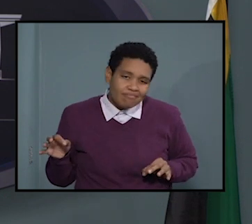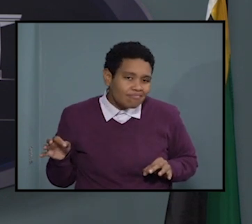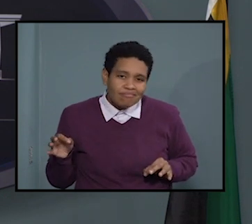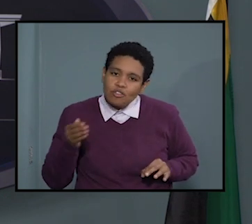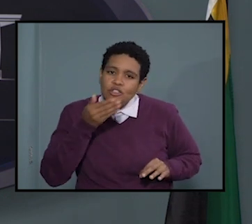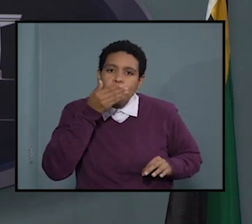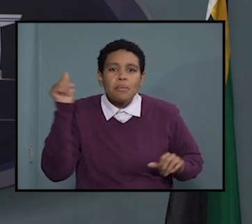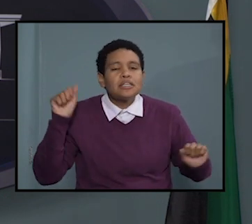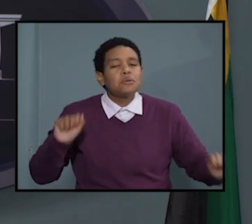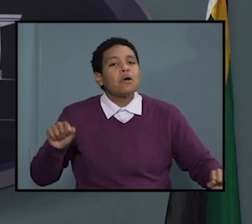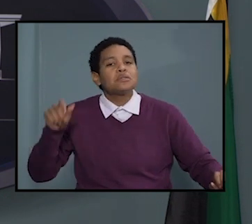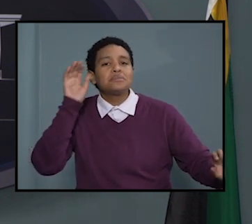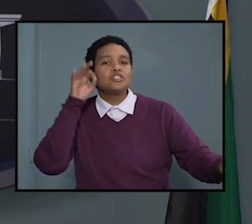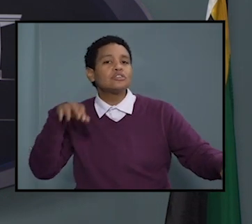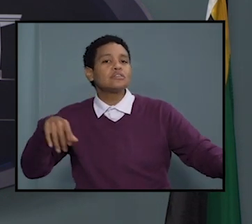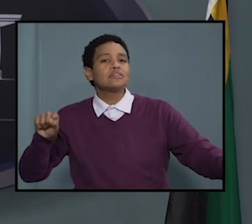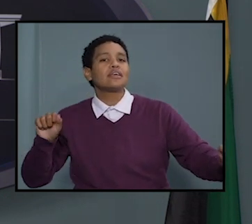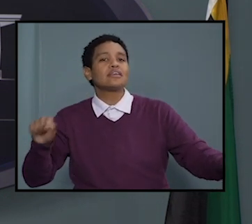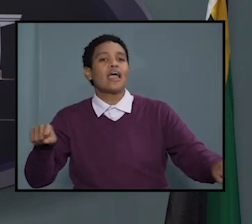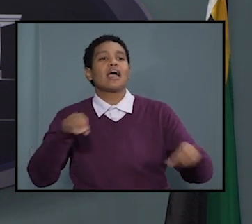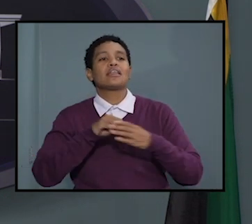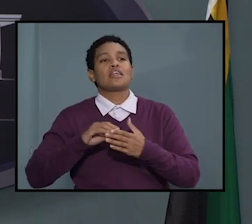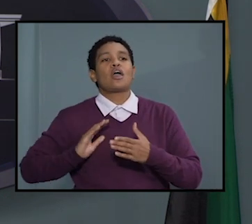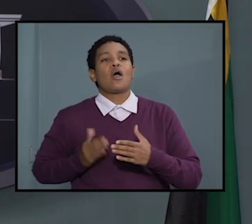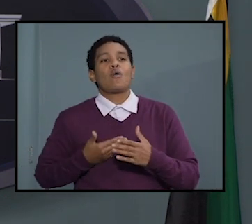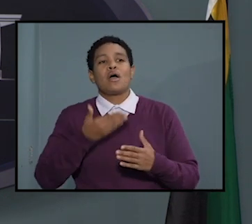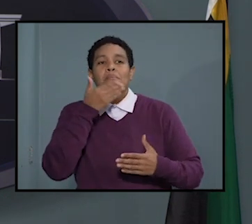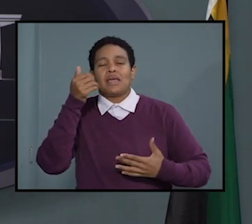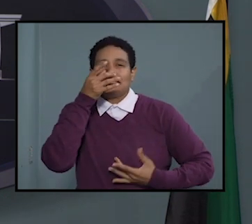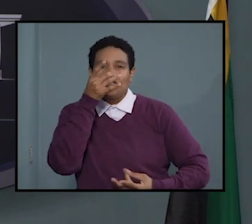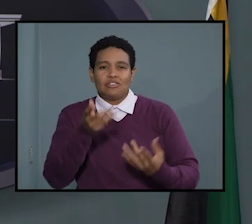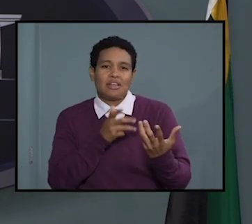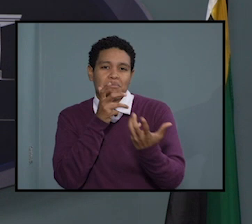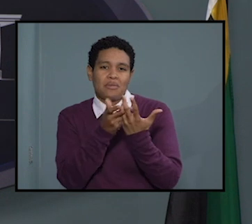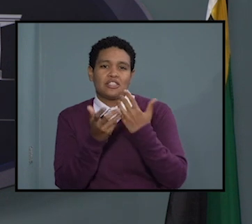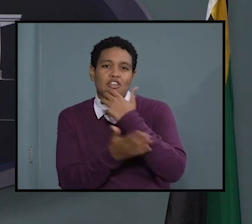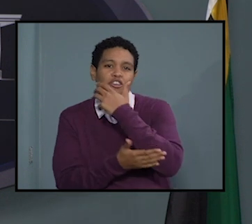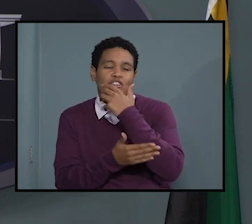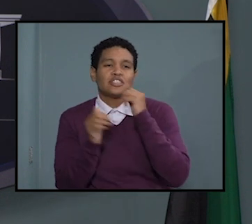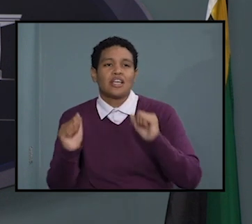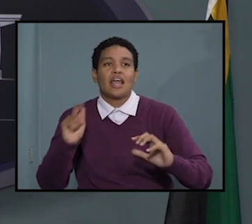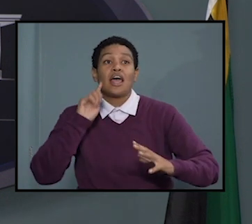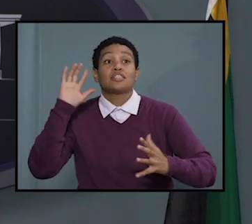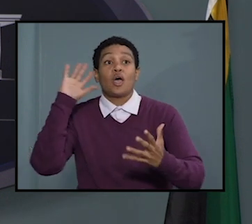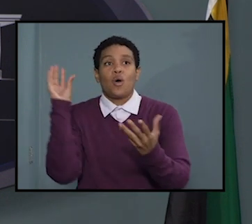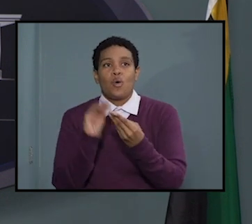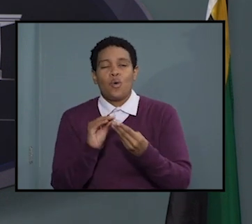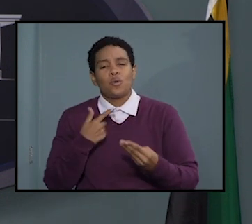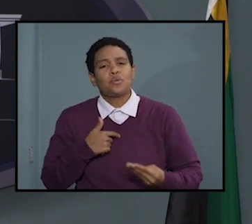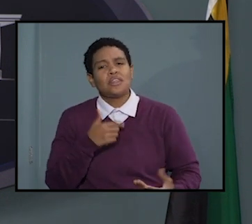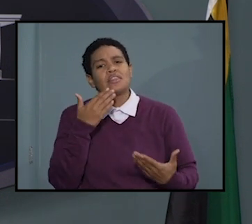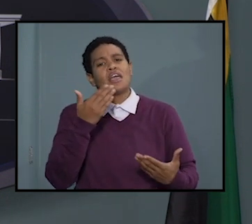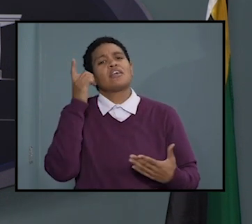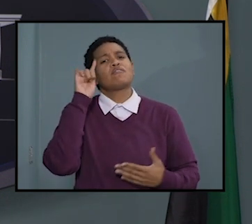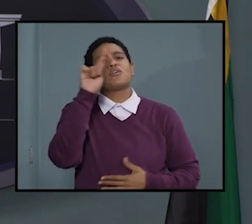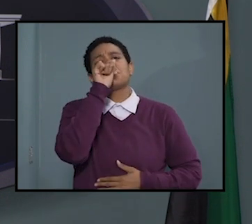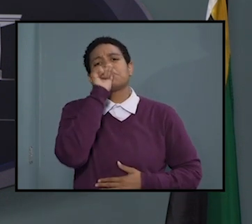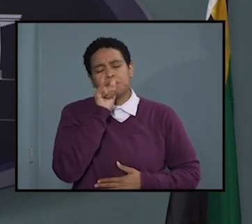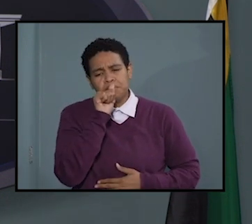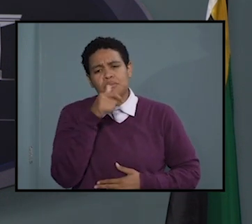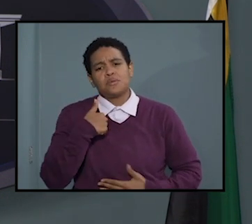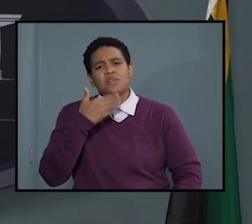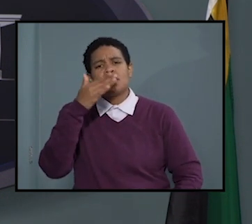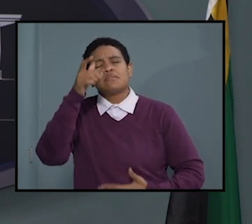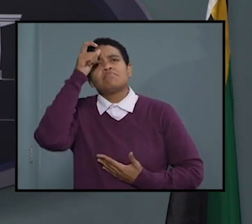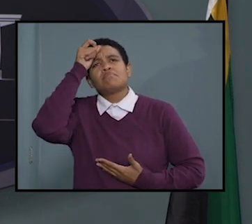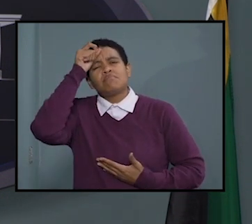possible decisions that can be made in our best interests as a country as a whole. We thank you for your patience, we thank you for